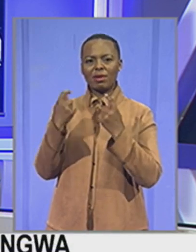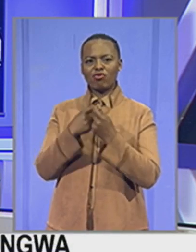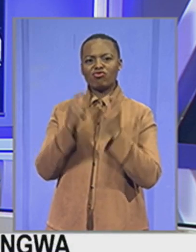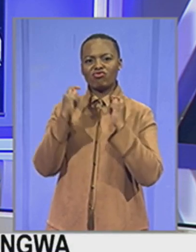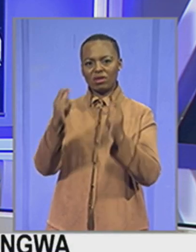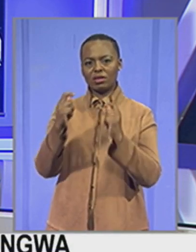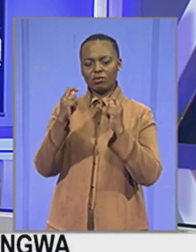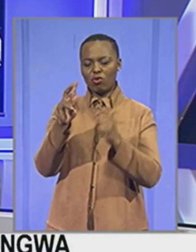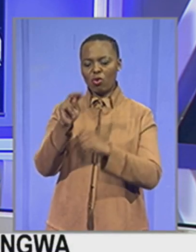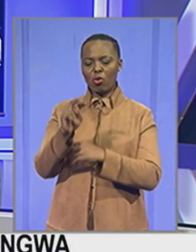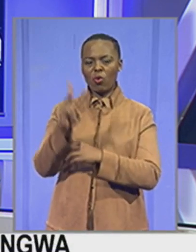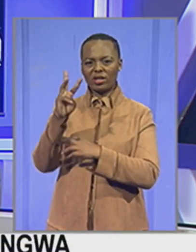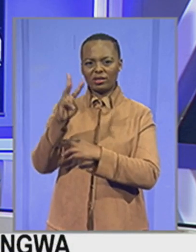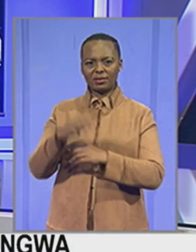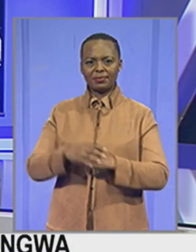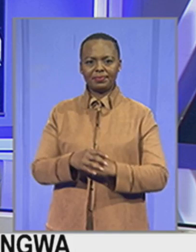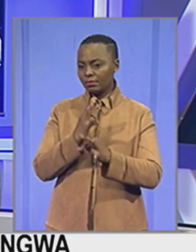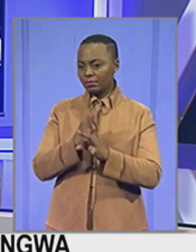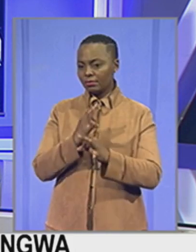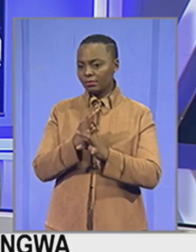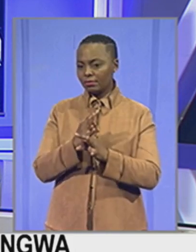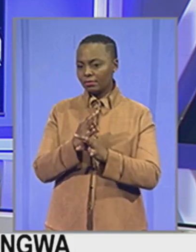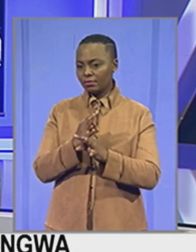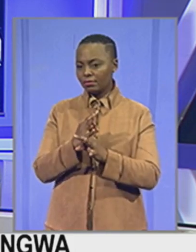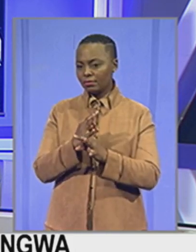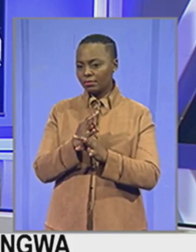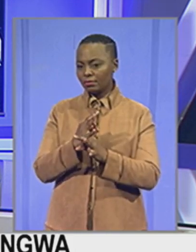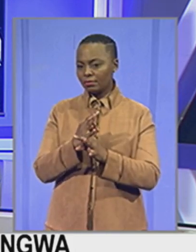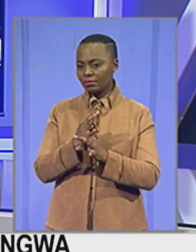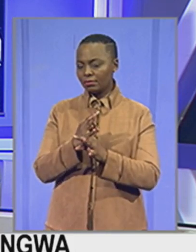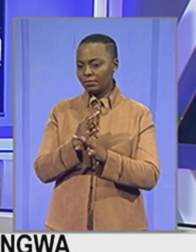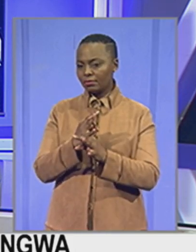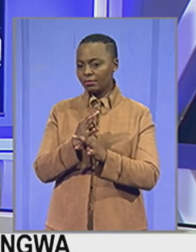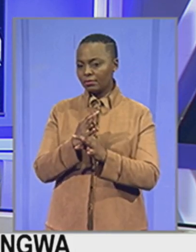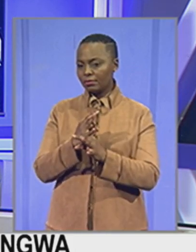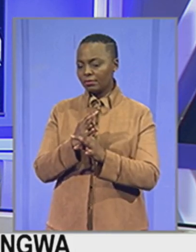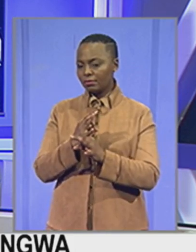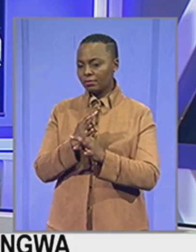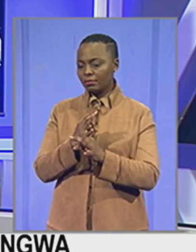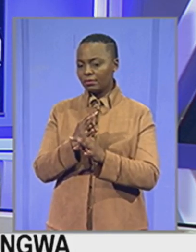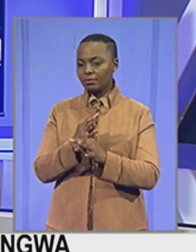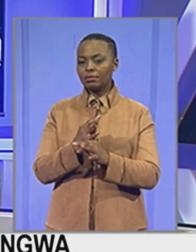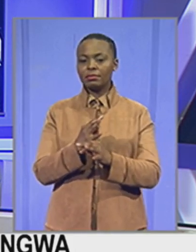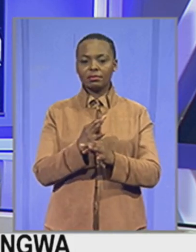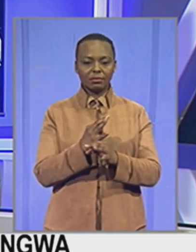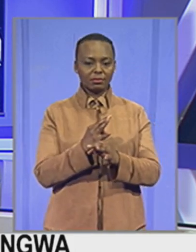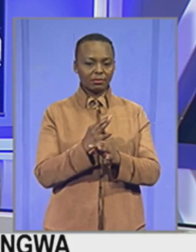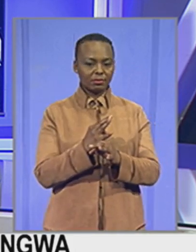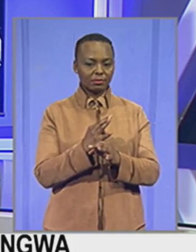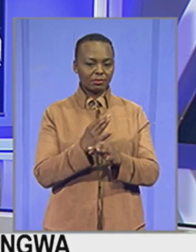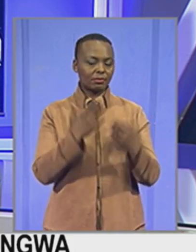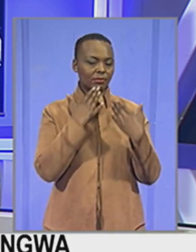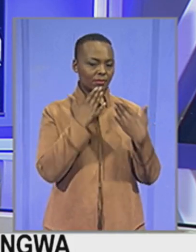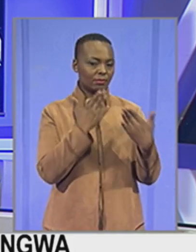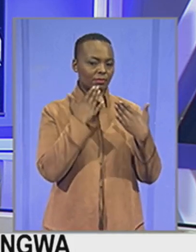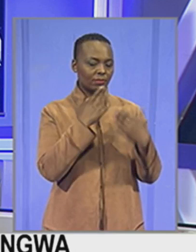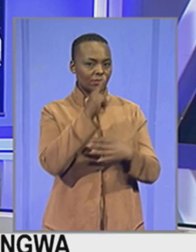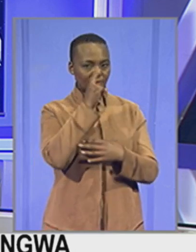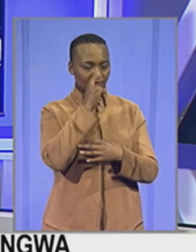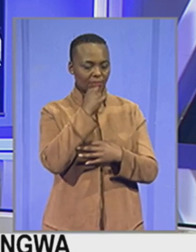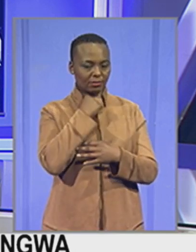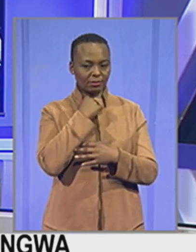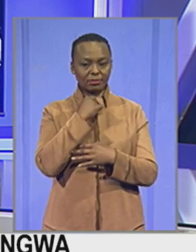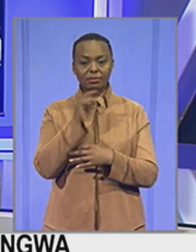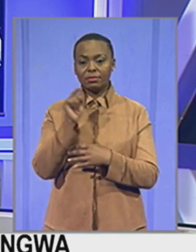Northwest. Re Konyaditse ra go amogela. Ke a leboga kaitsedi. Kwa tshimologong fela re Konyaditse